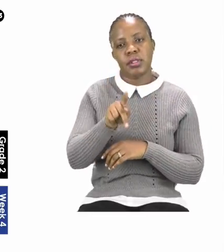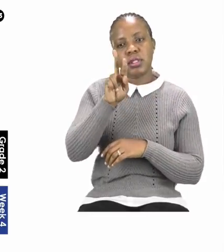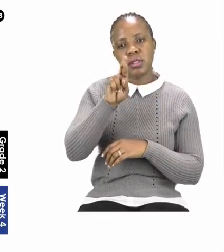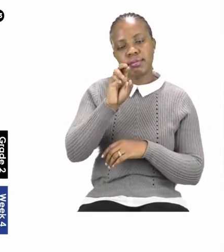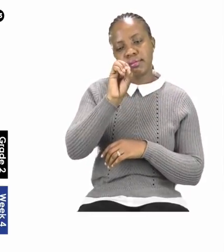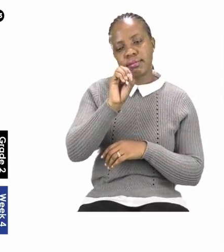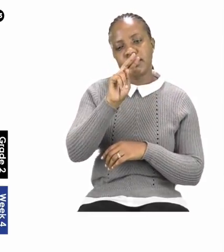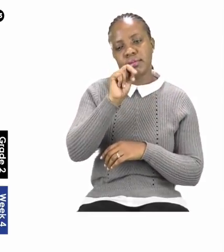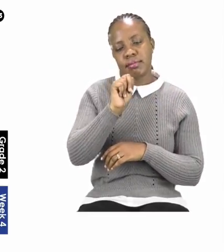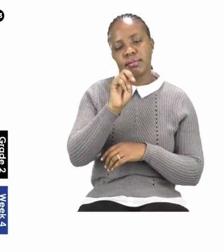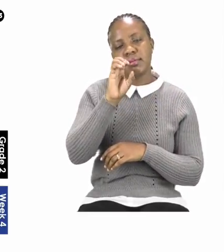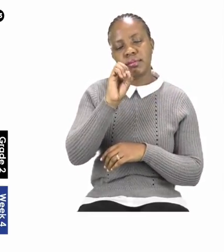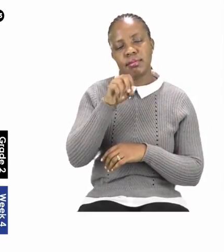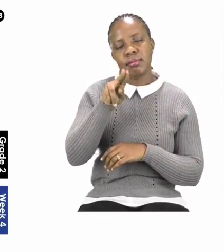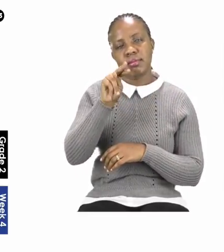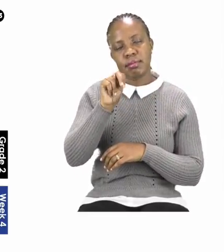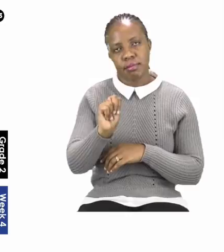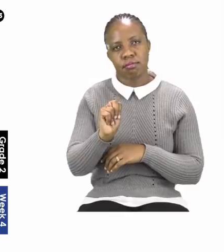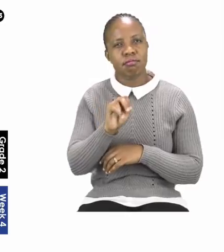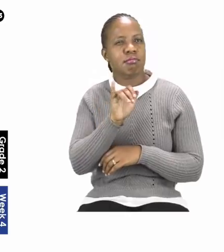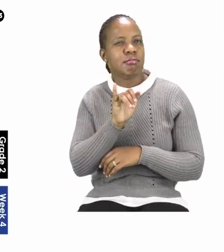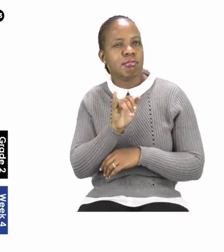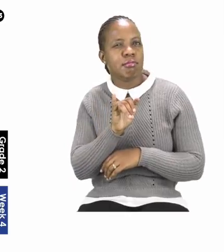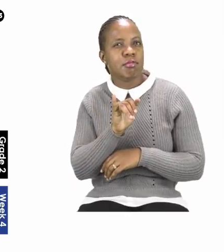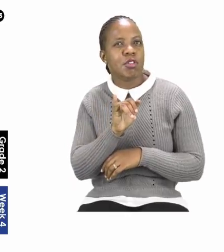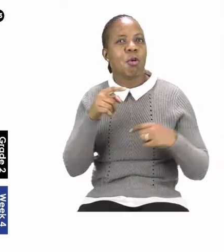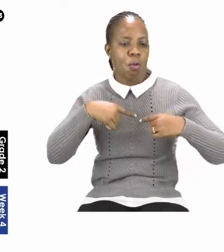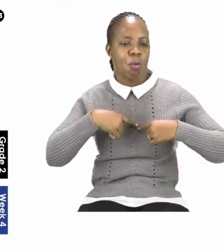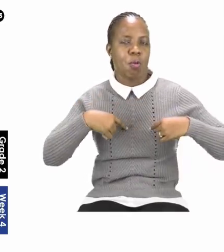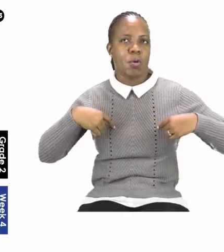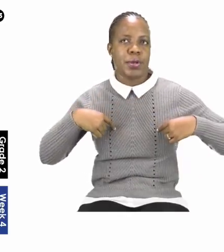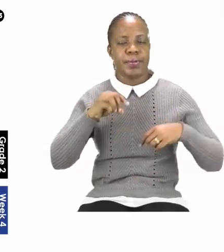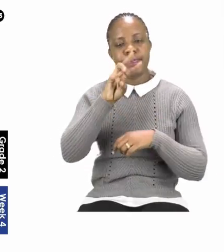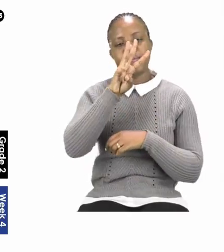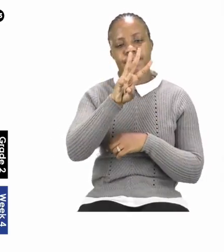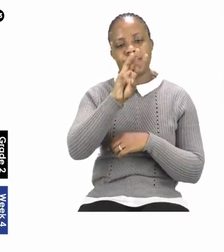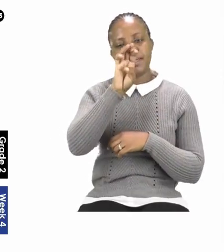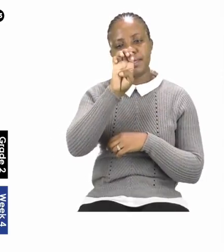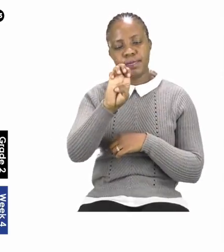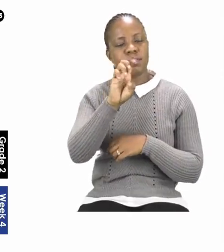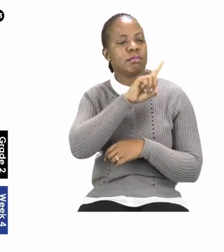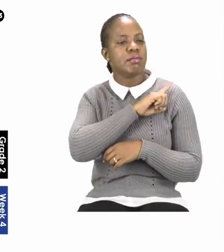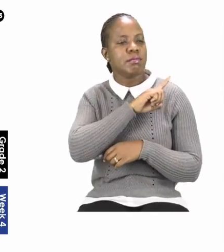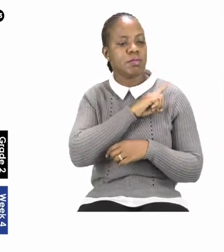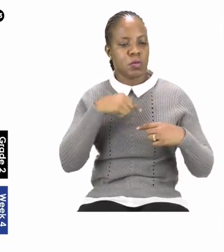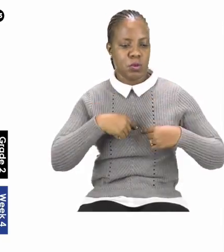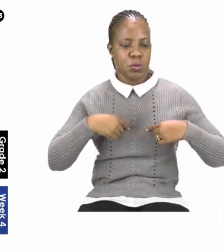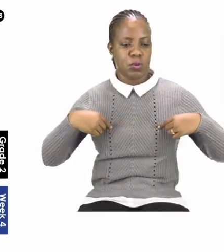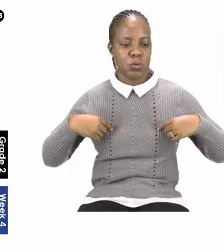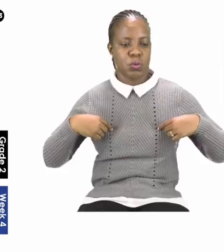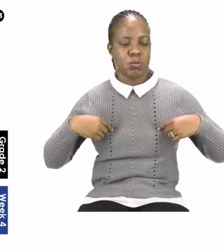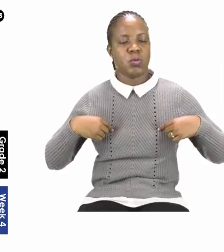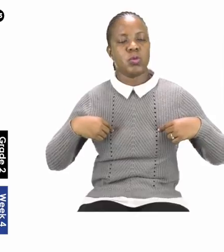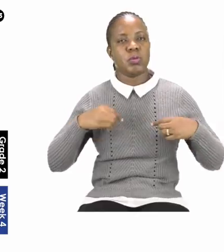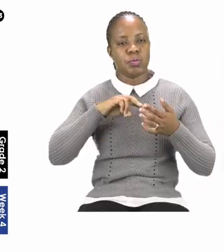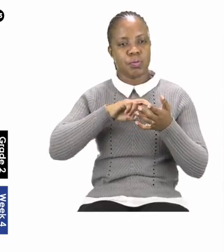girls, is we, because you are included when we say I. So we